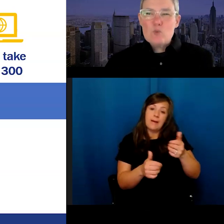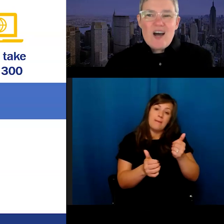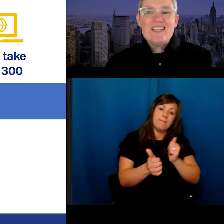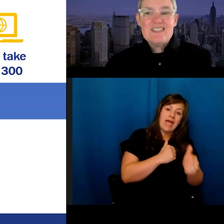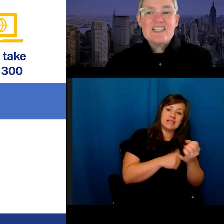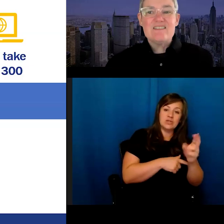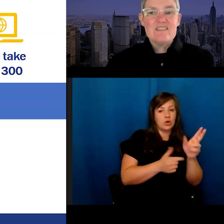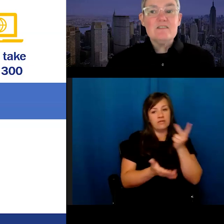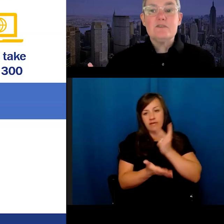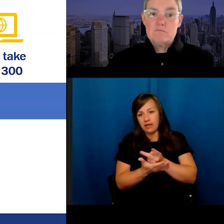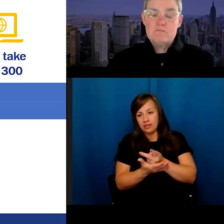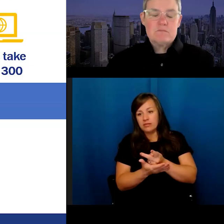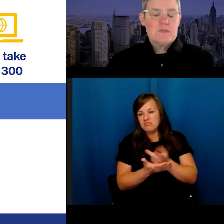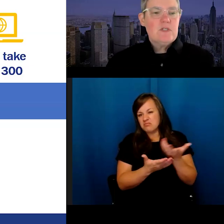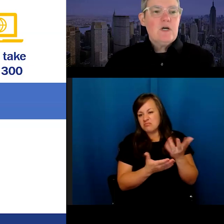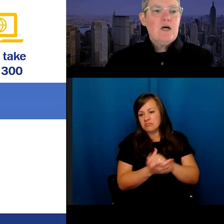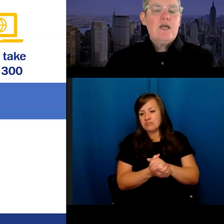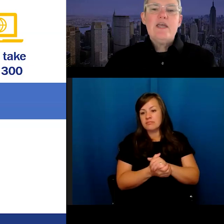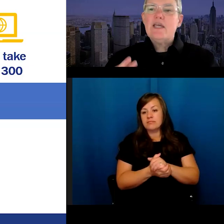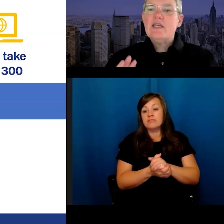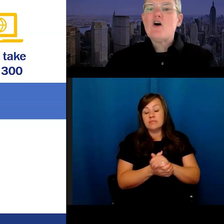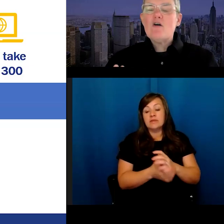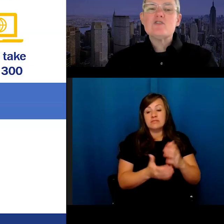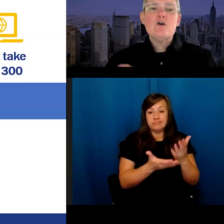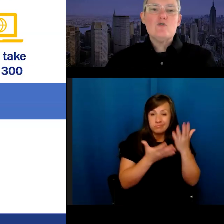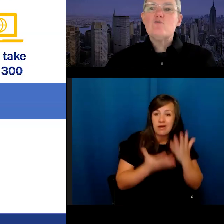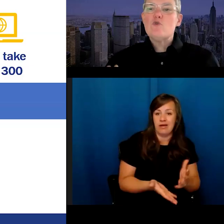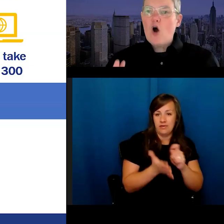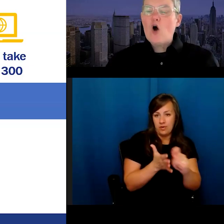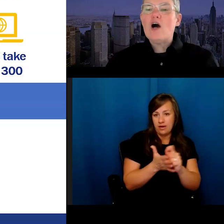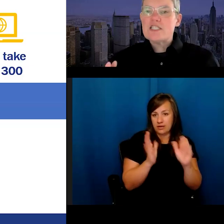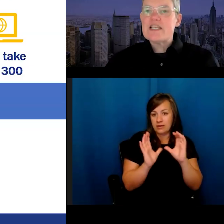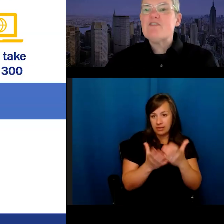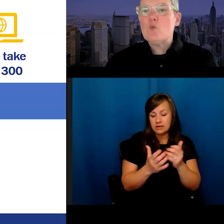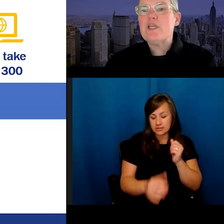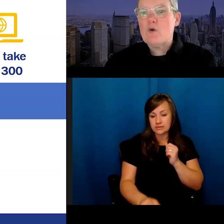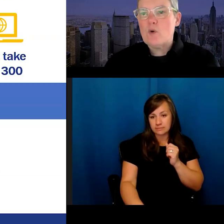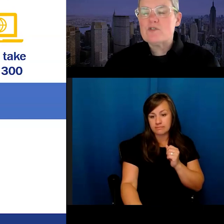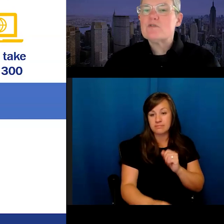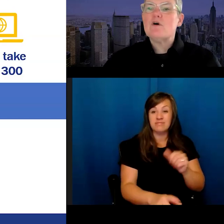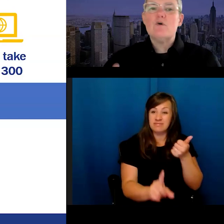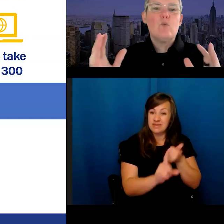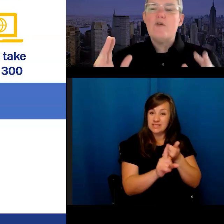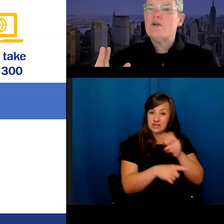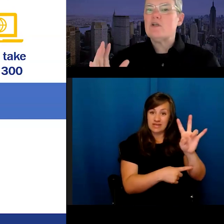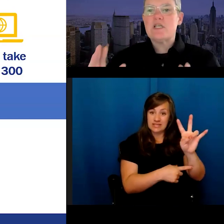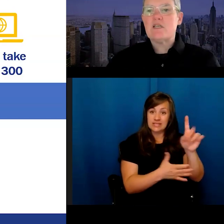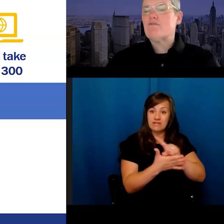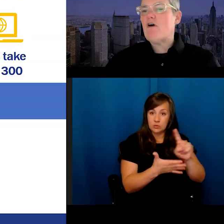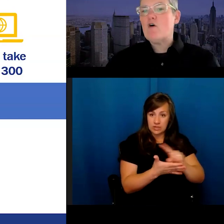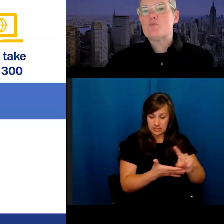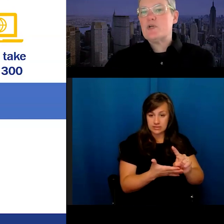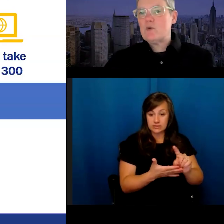a bit writing intensive. It's also a 7-week course. So whether or not